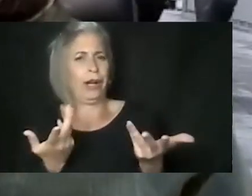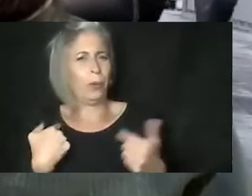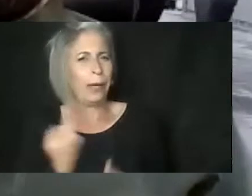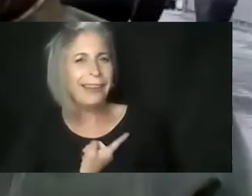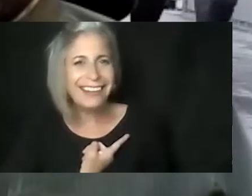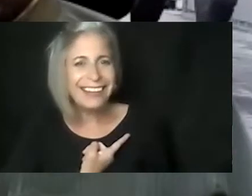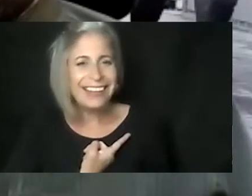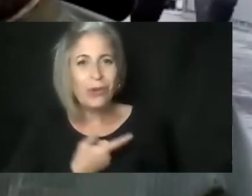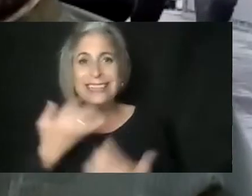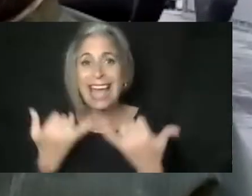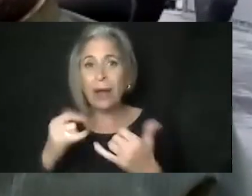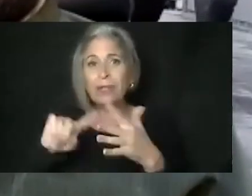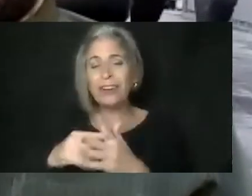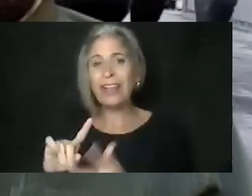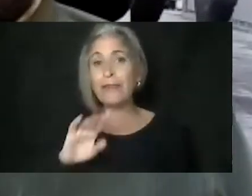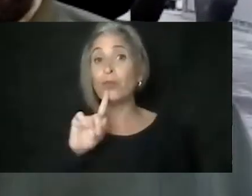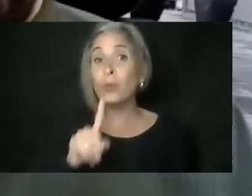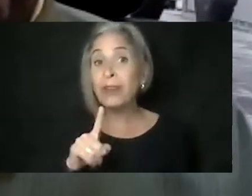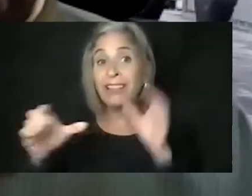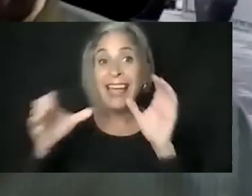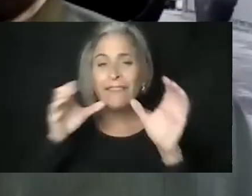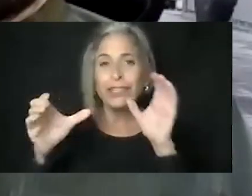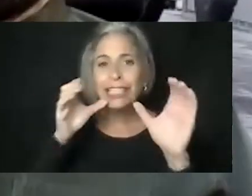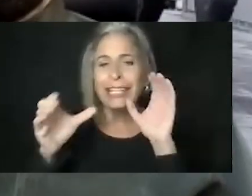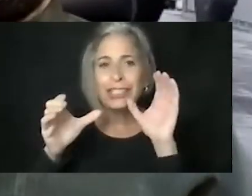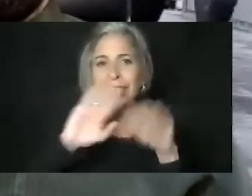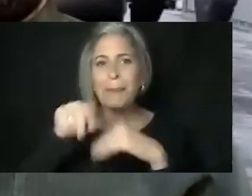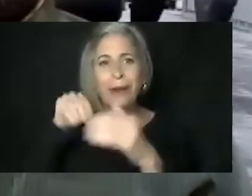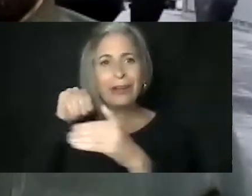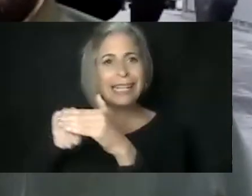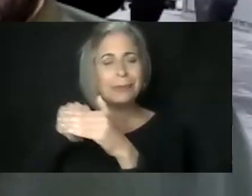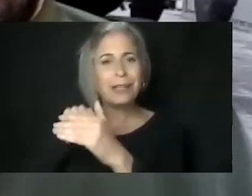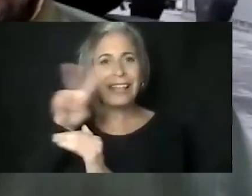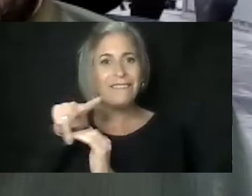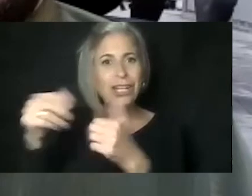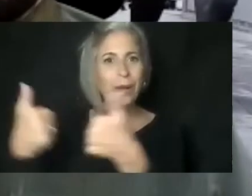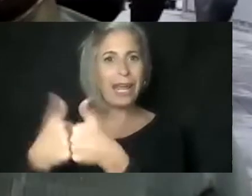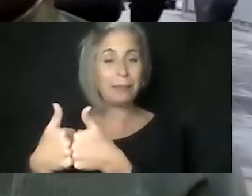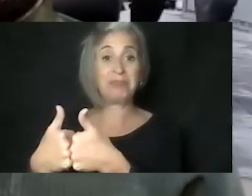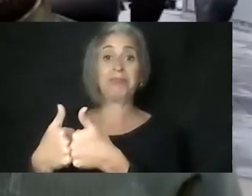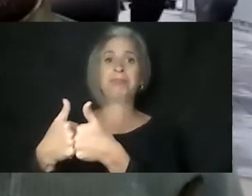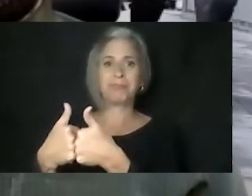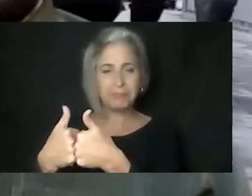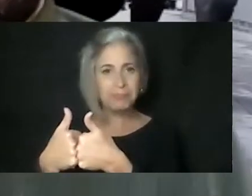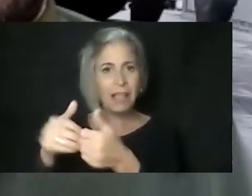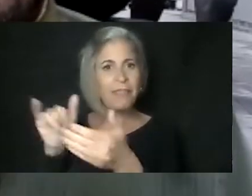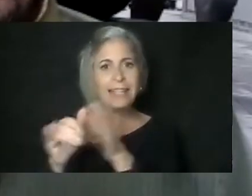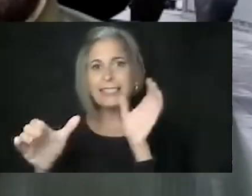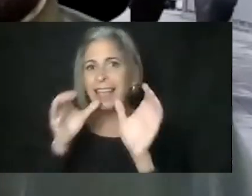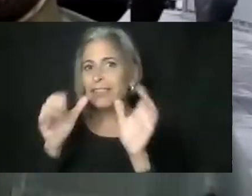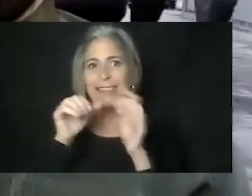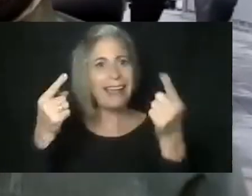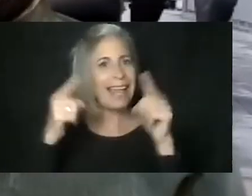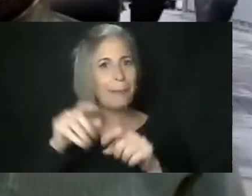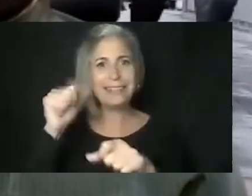have real, actual conversations about accessibility in video games, which is a conversation that wasn't taking place 10